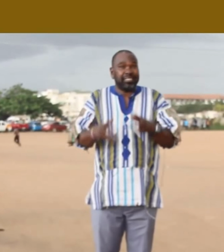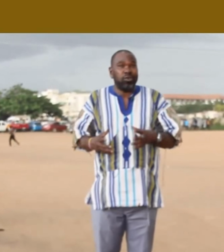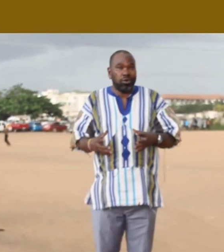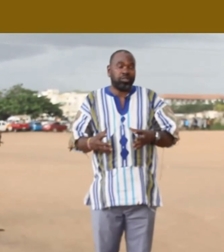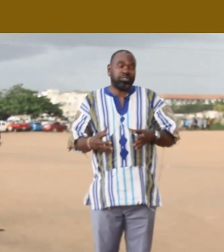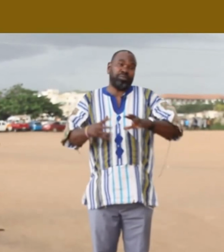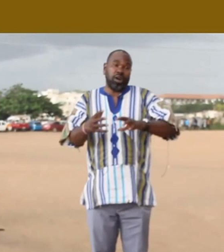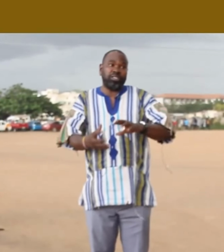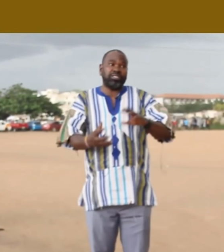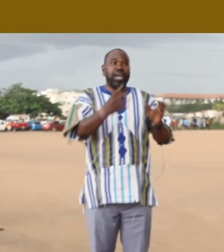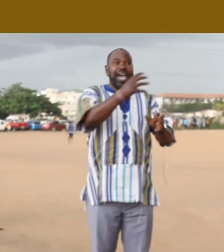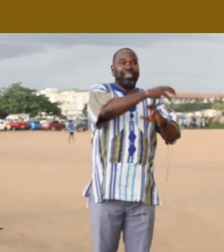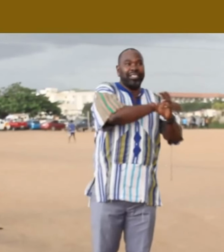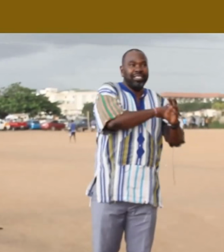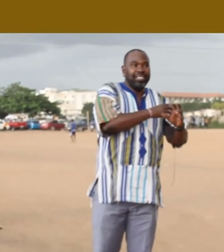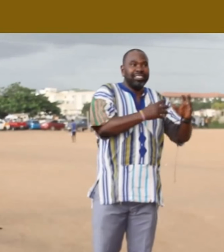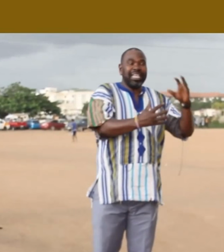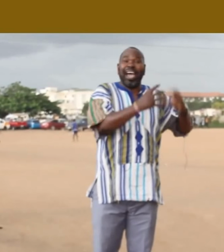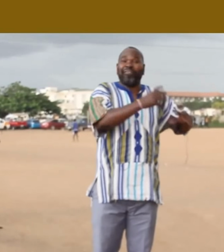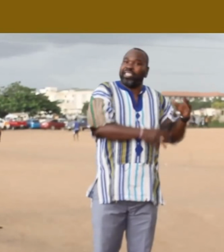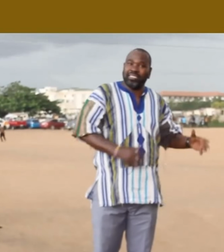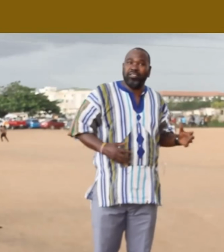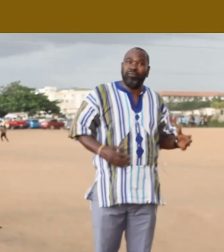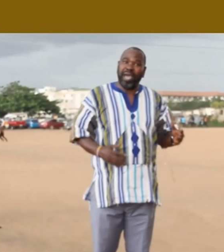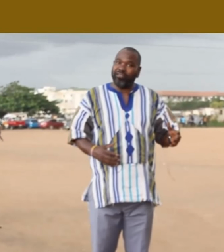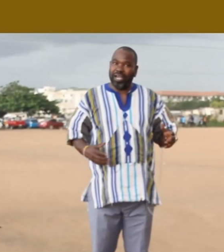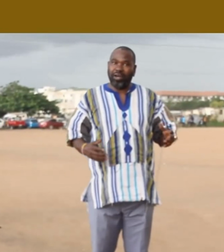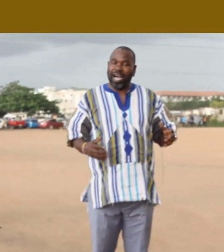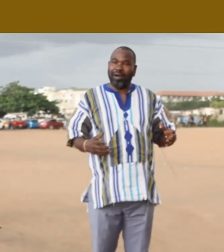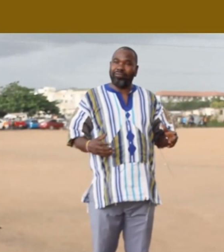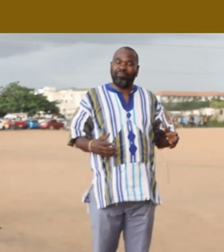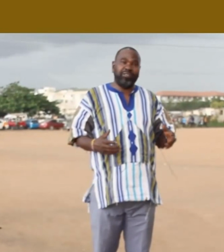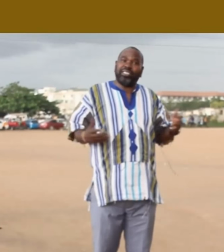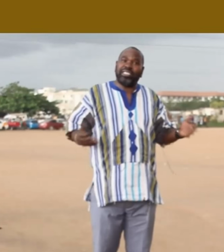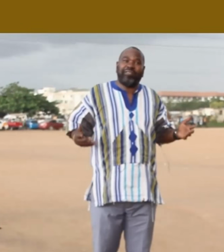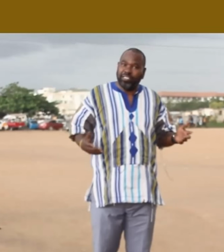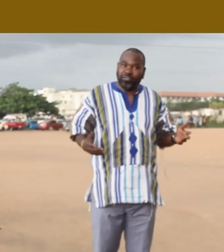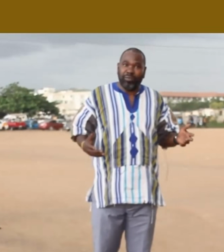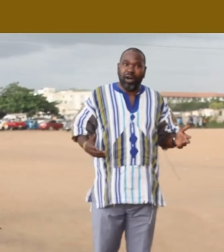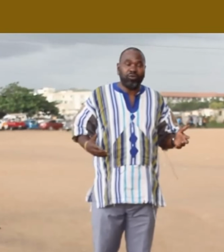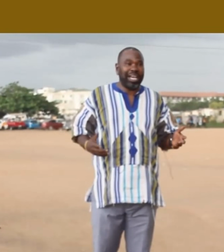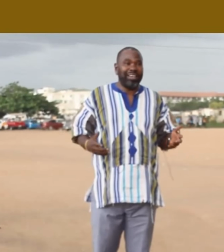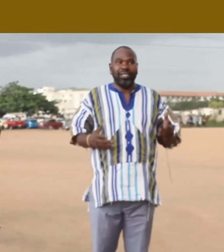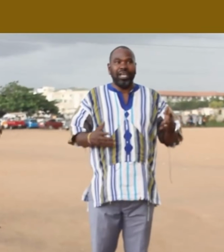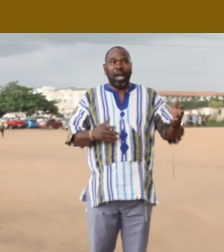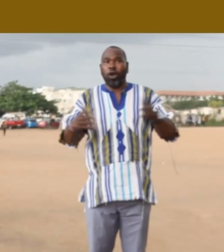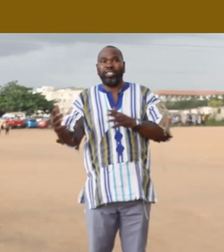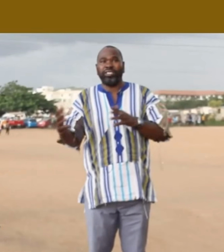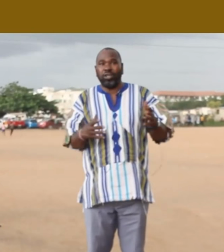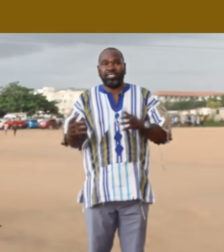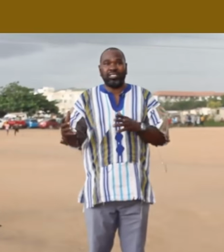this African-centered background, I've been a West African drummer my whole life. I always saw the similarities between